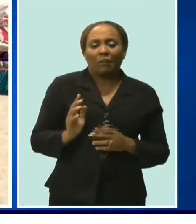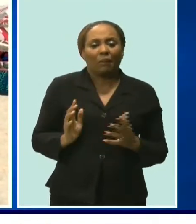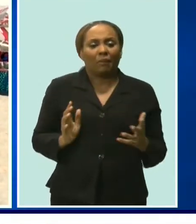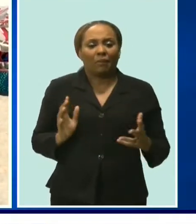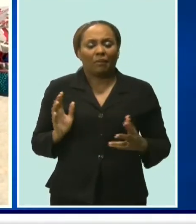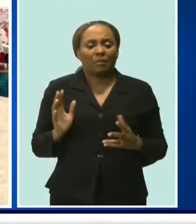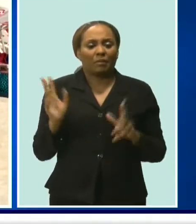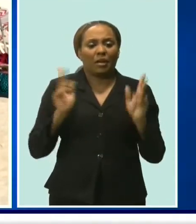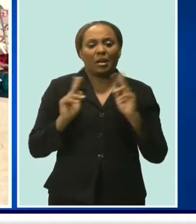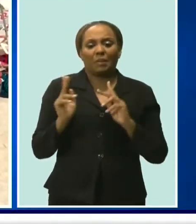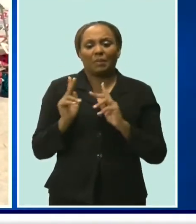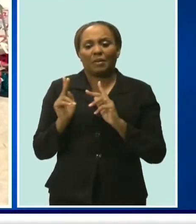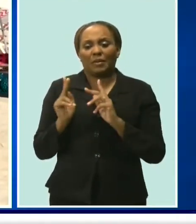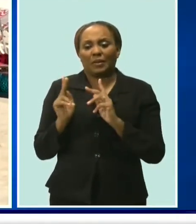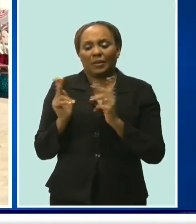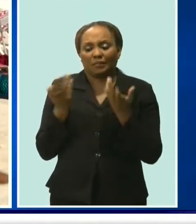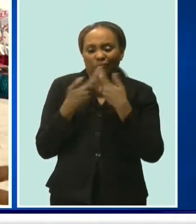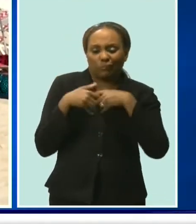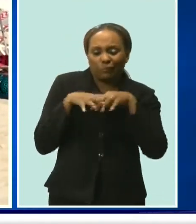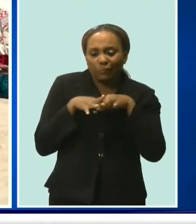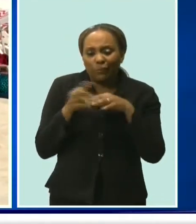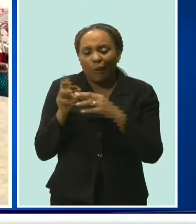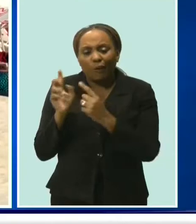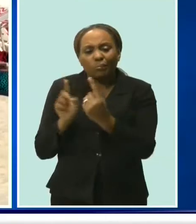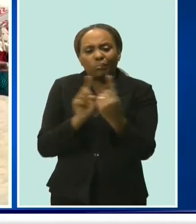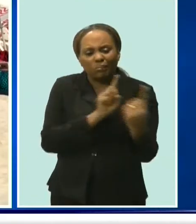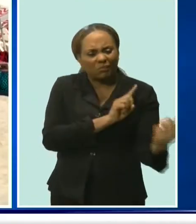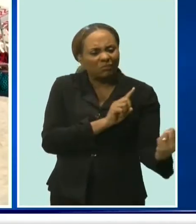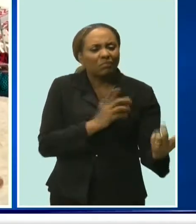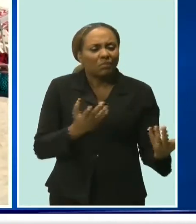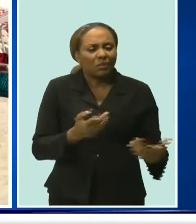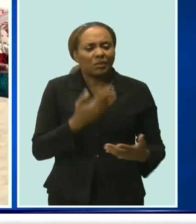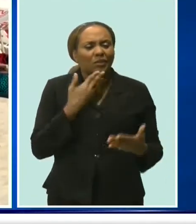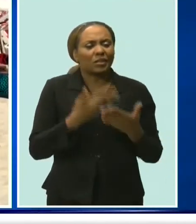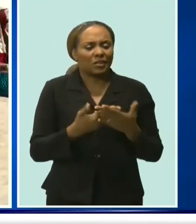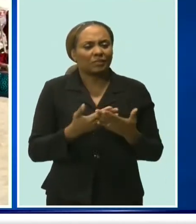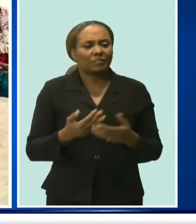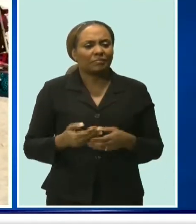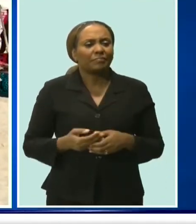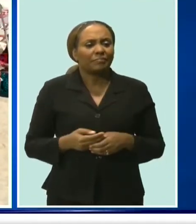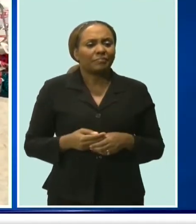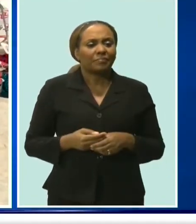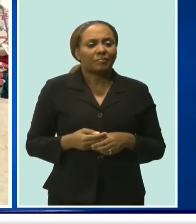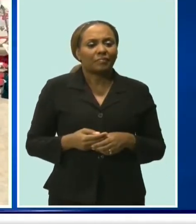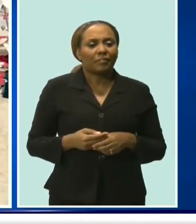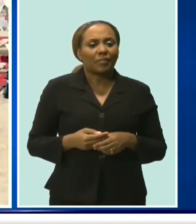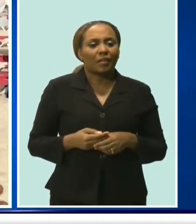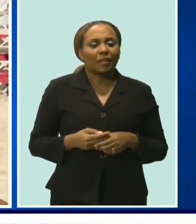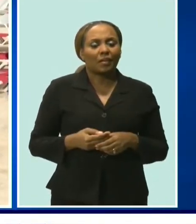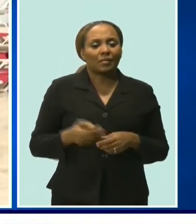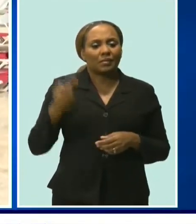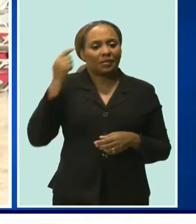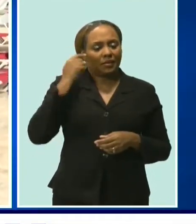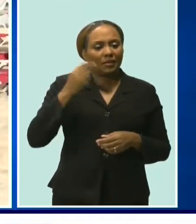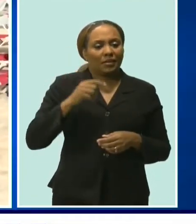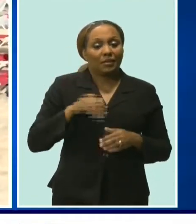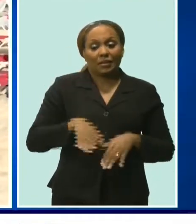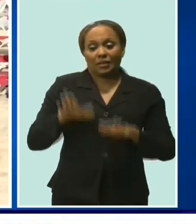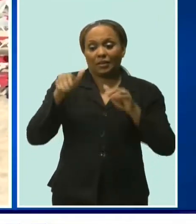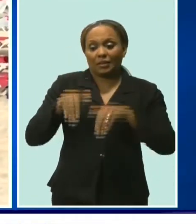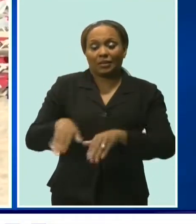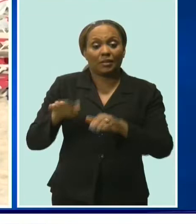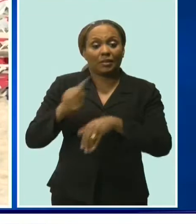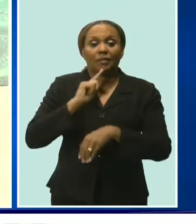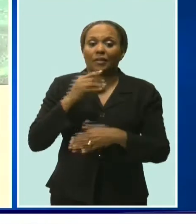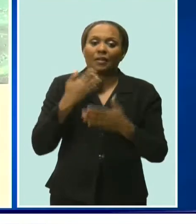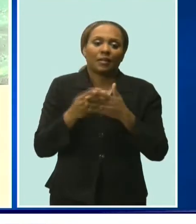being close to each other. You can have this space. So I think the sea would be the most appropriate place for